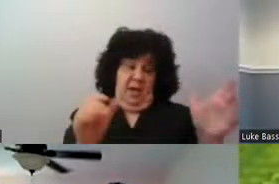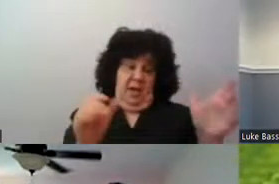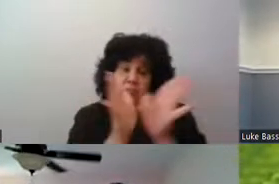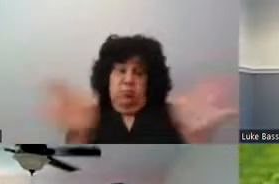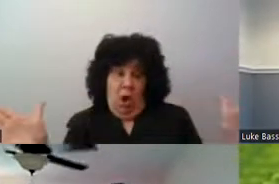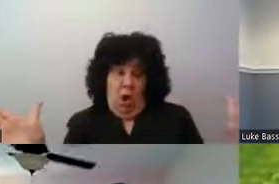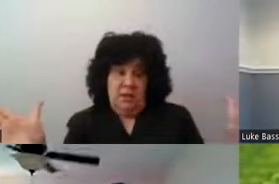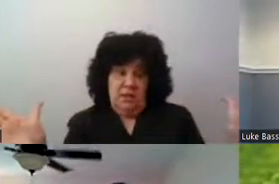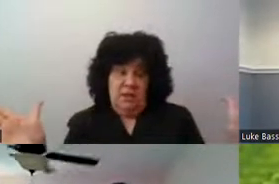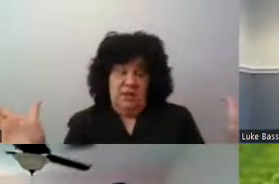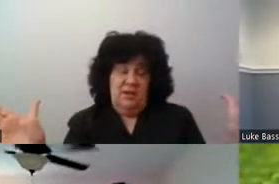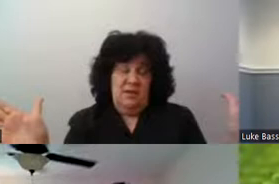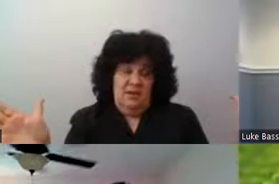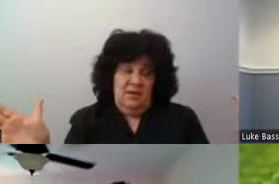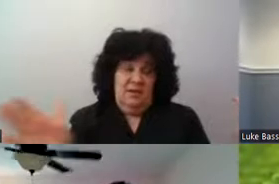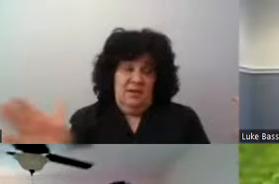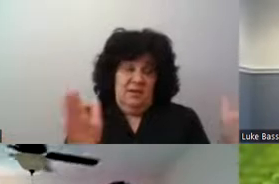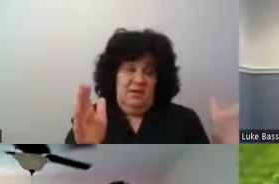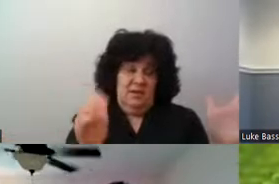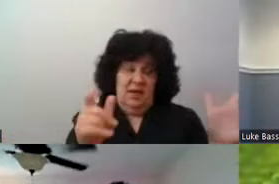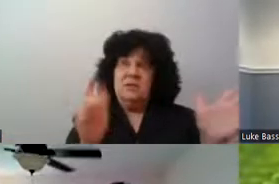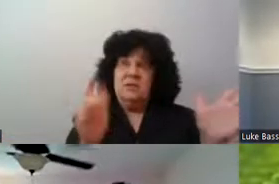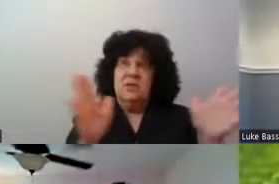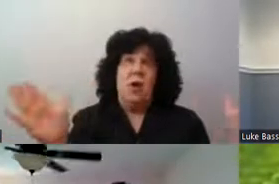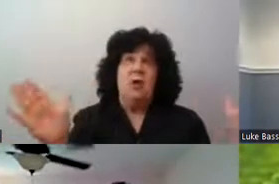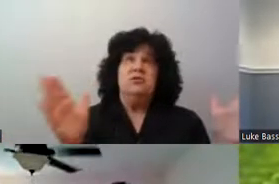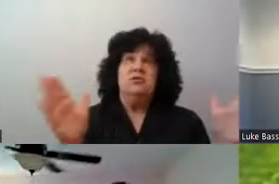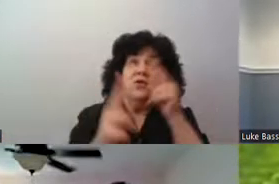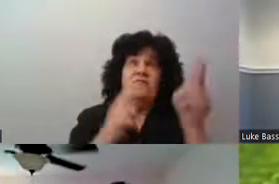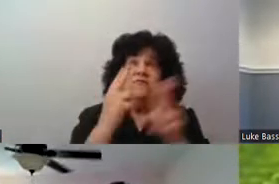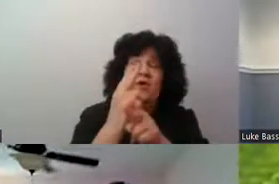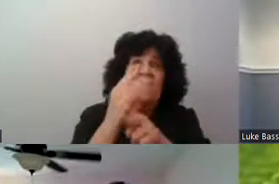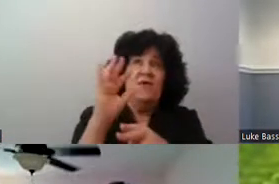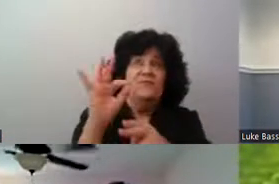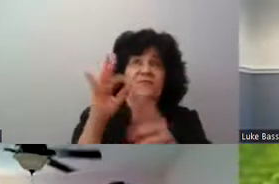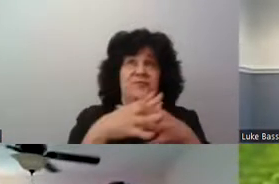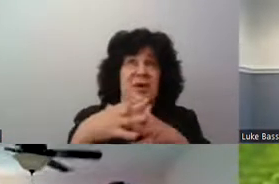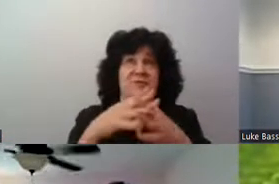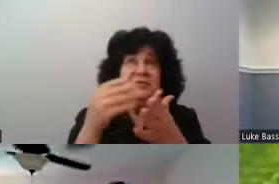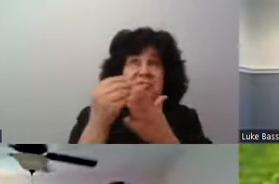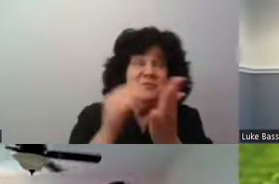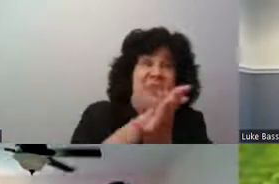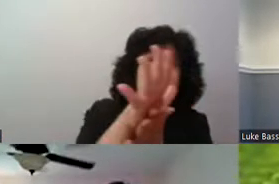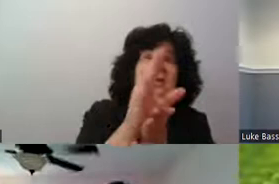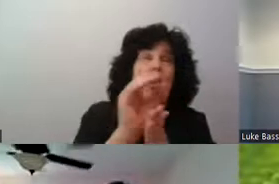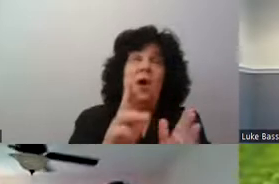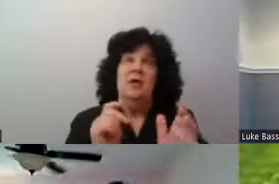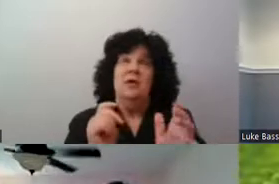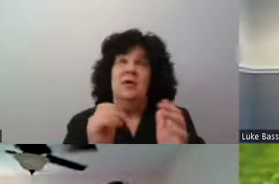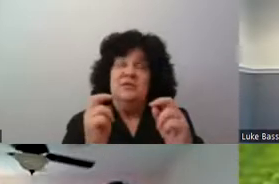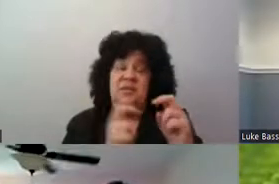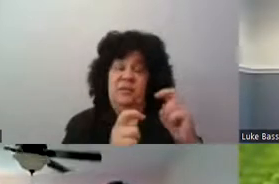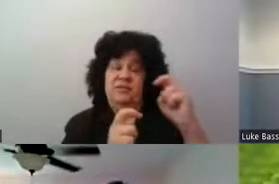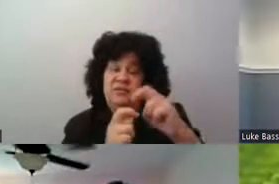bit at the large universe of US government spending, or do we take a scalpel and go by industry, take deep dives to